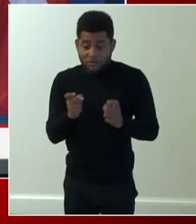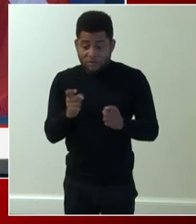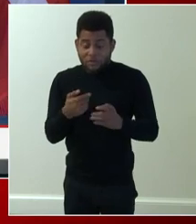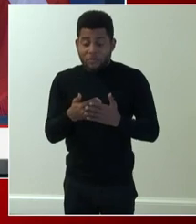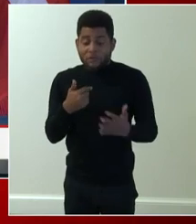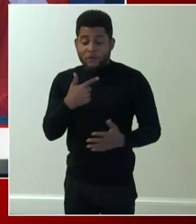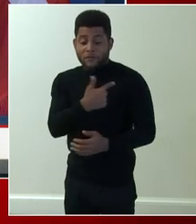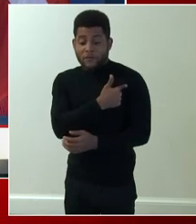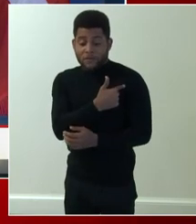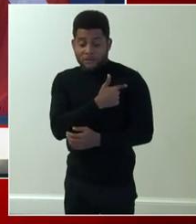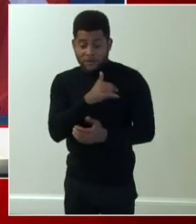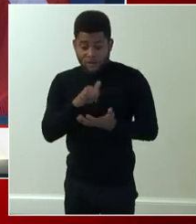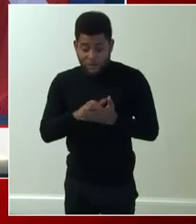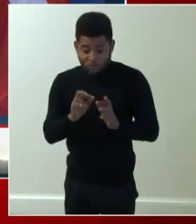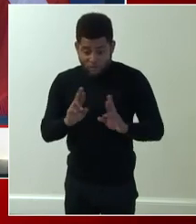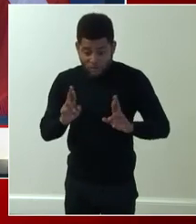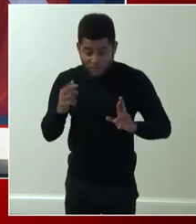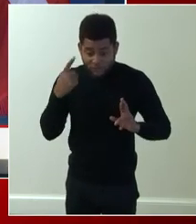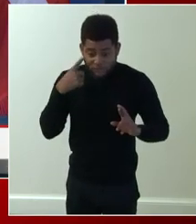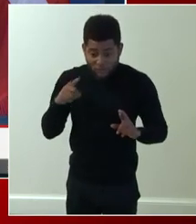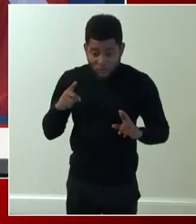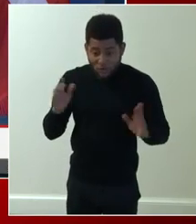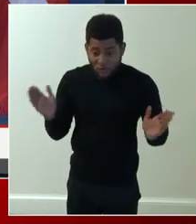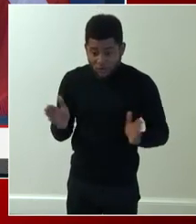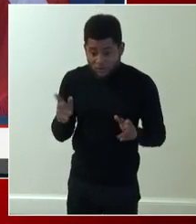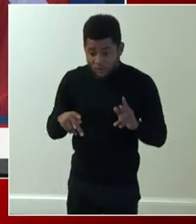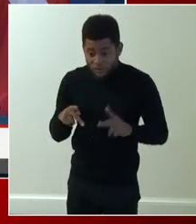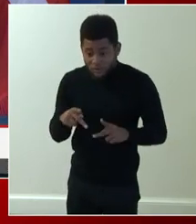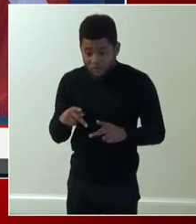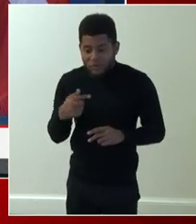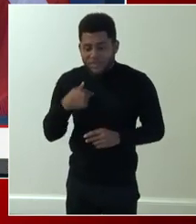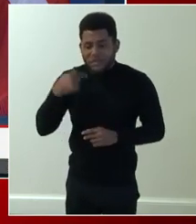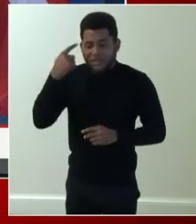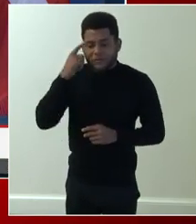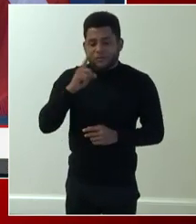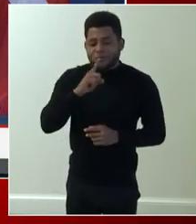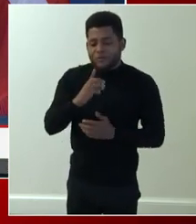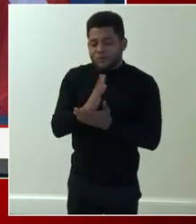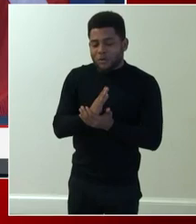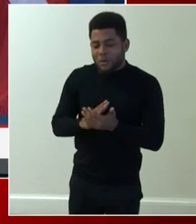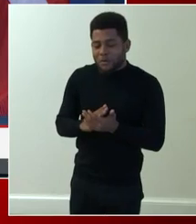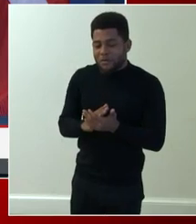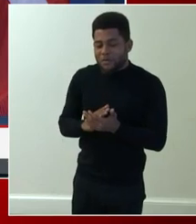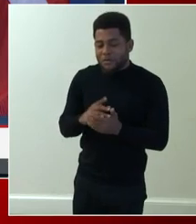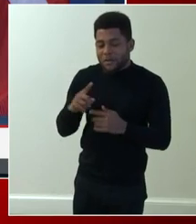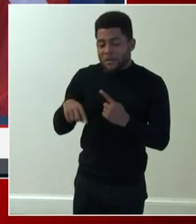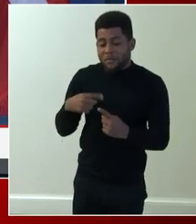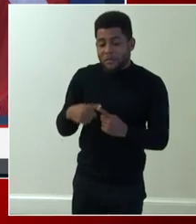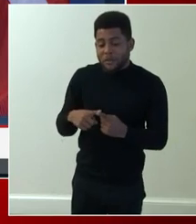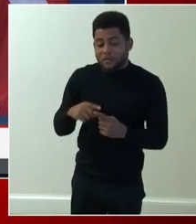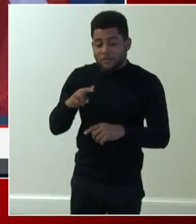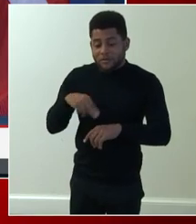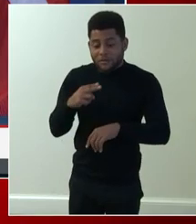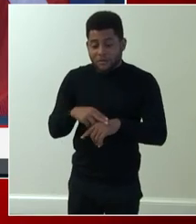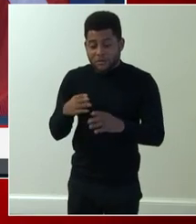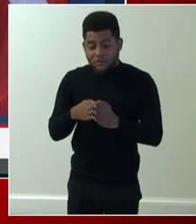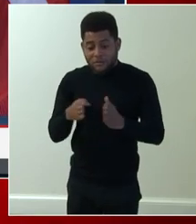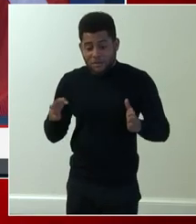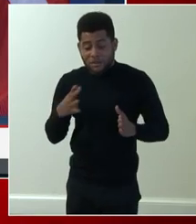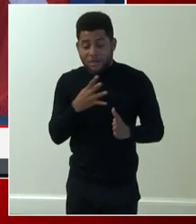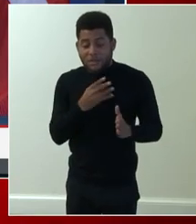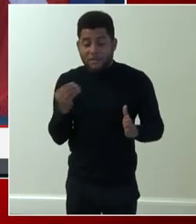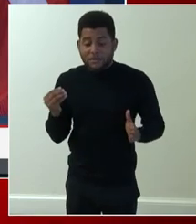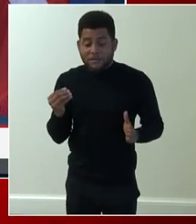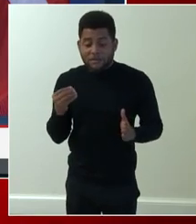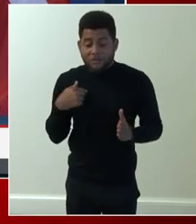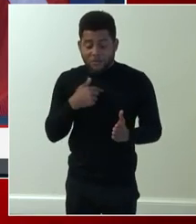on the table in terms of encouraging more I think people? that there is some talk about it nationally, and we expect